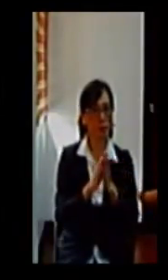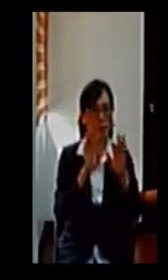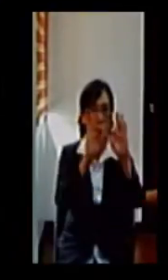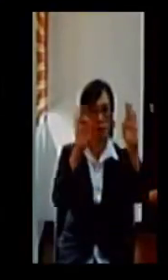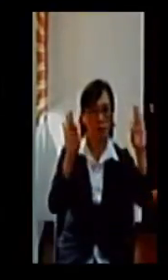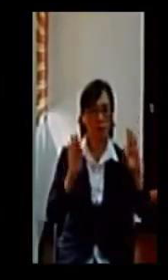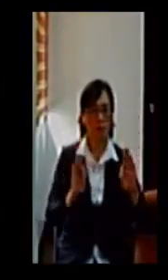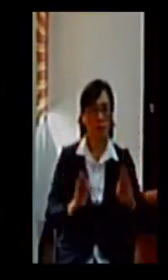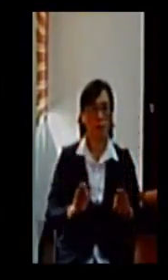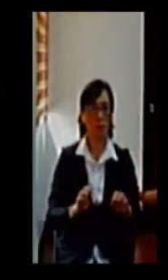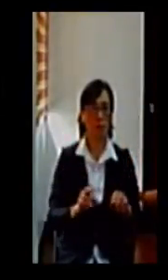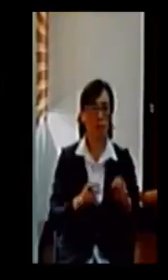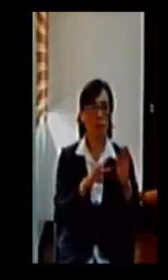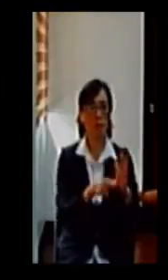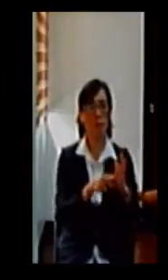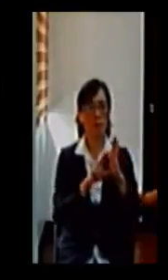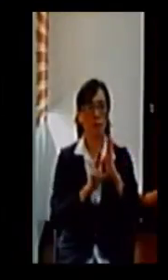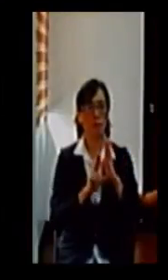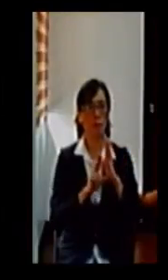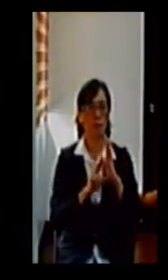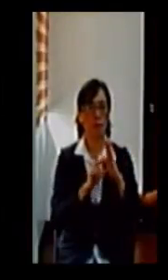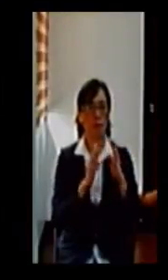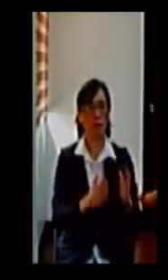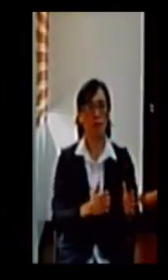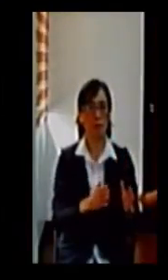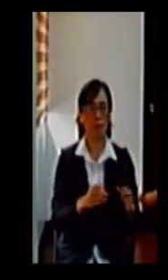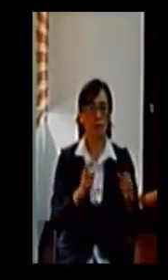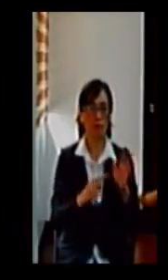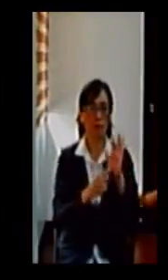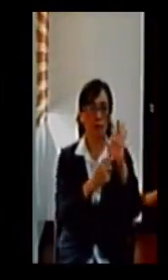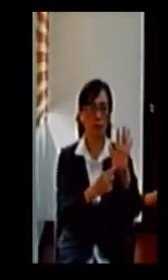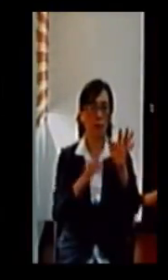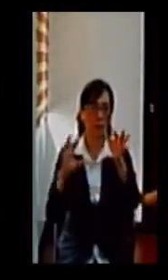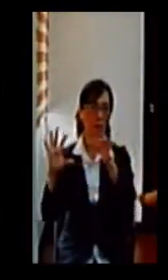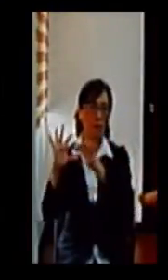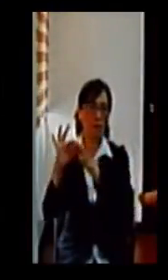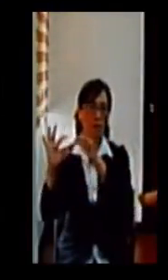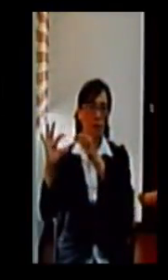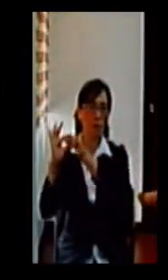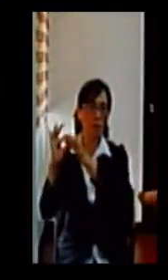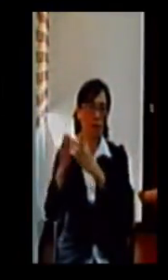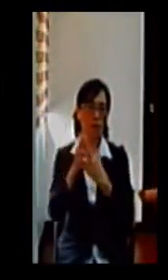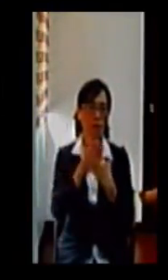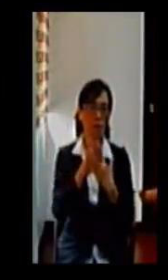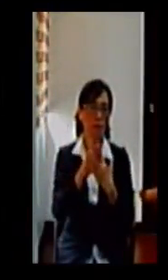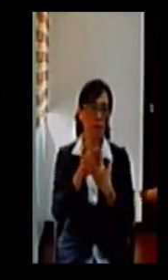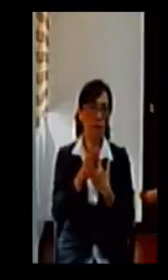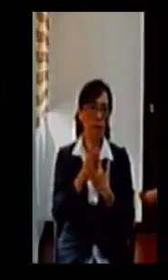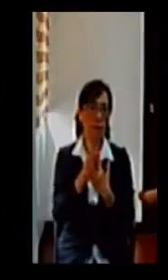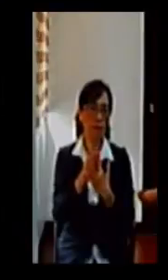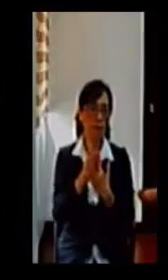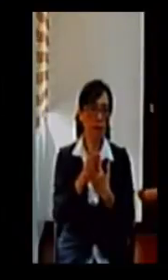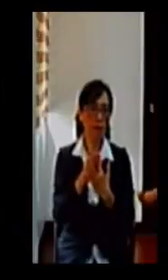petitioners, about showing the link between the